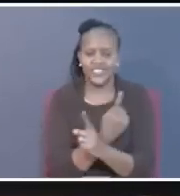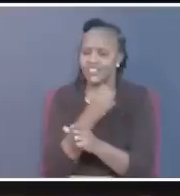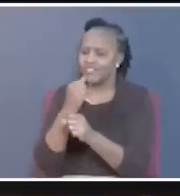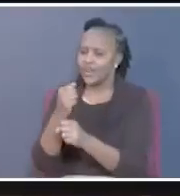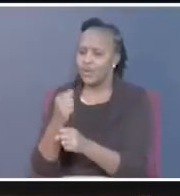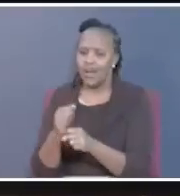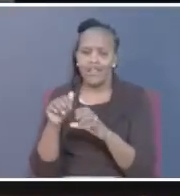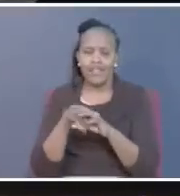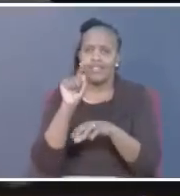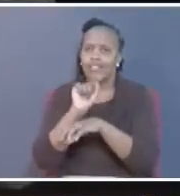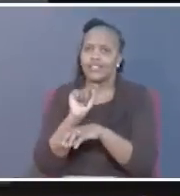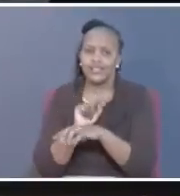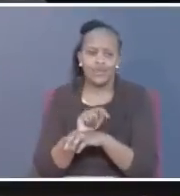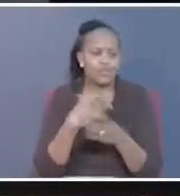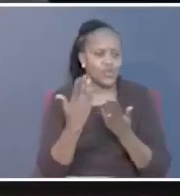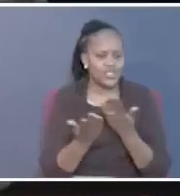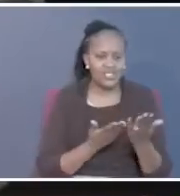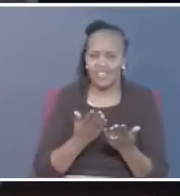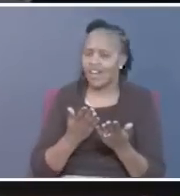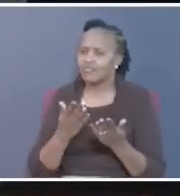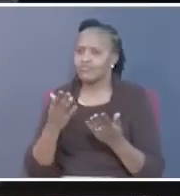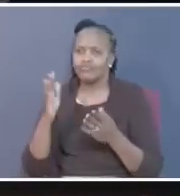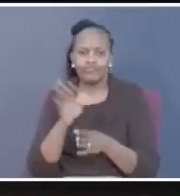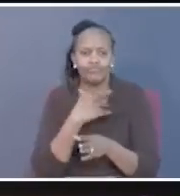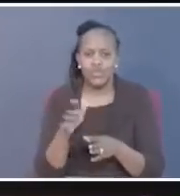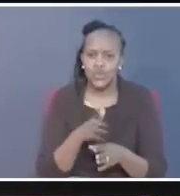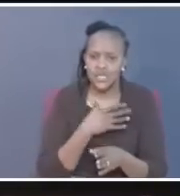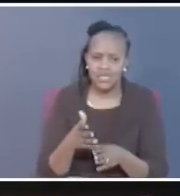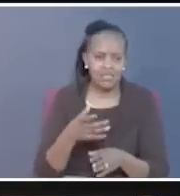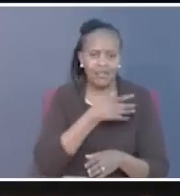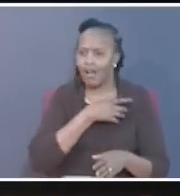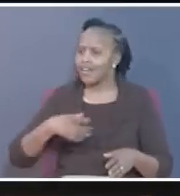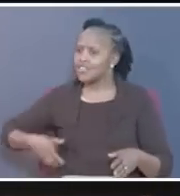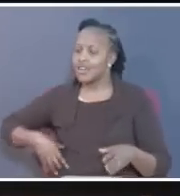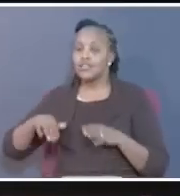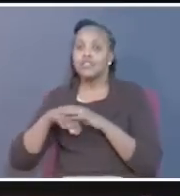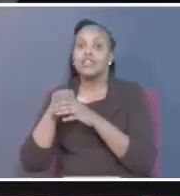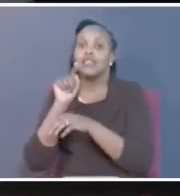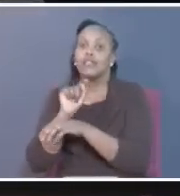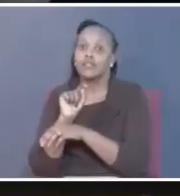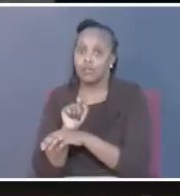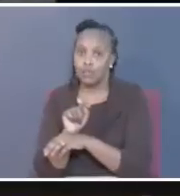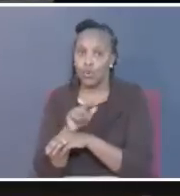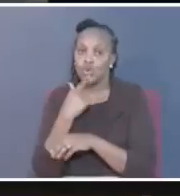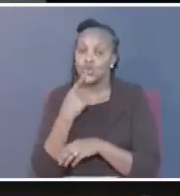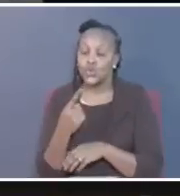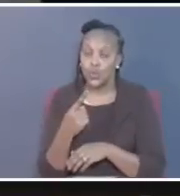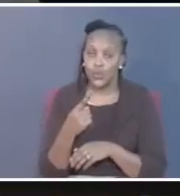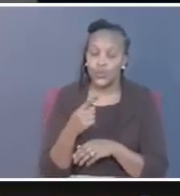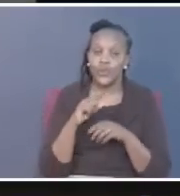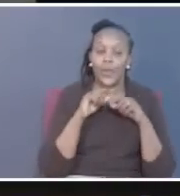as musicians and temple guards, what we call ushers today. And so the priests, as